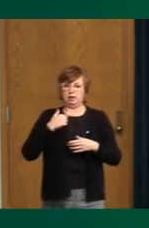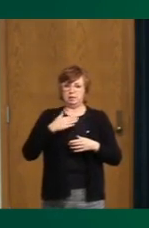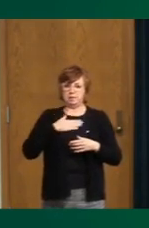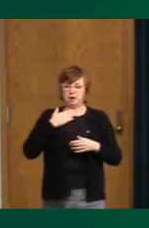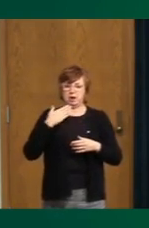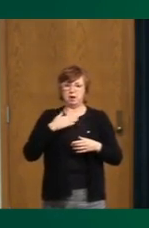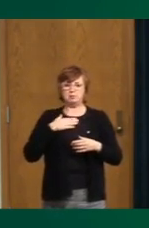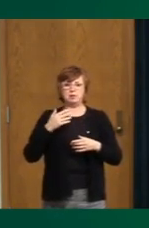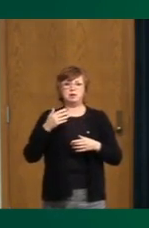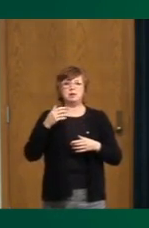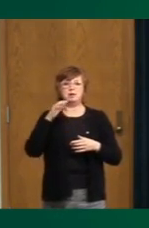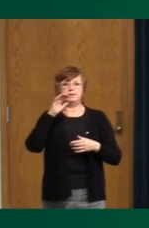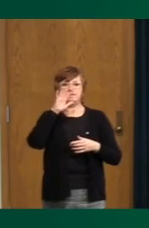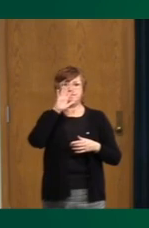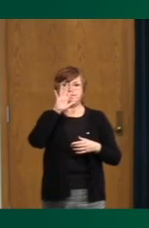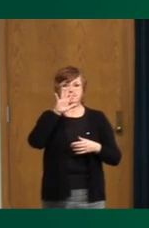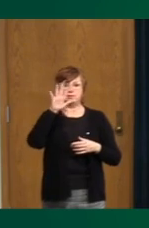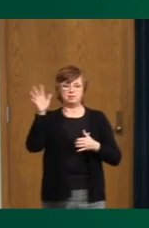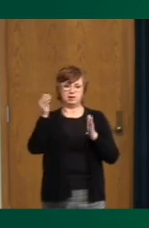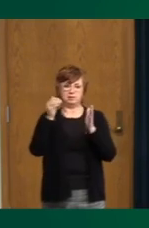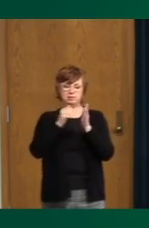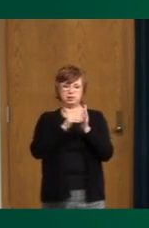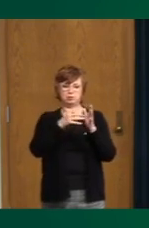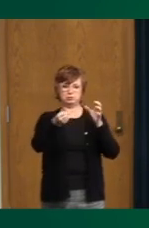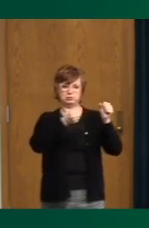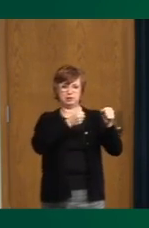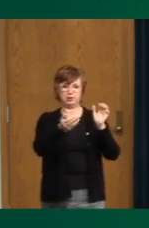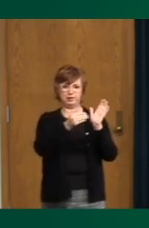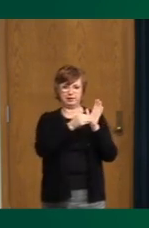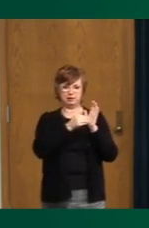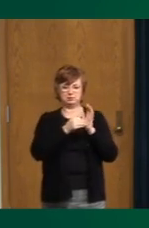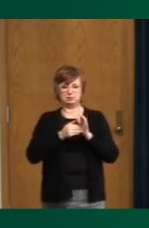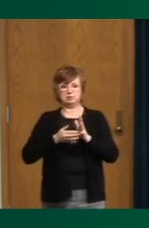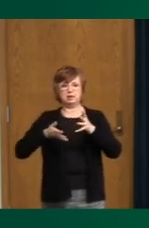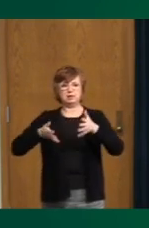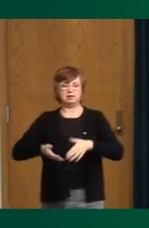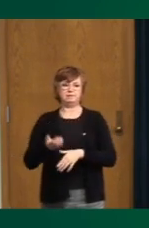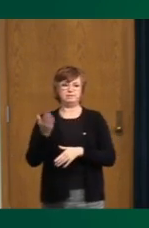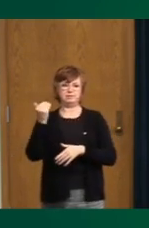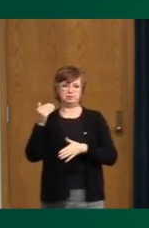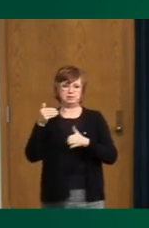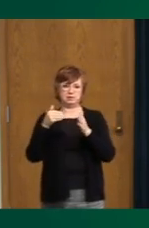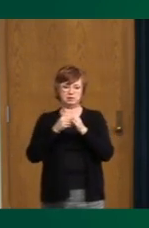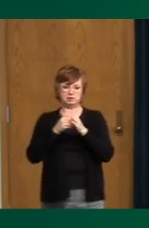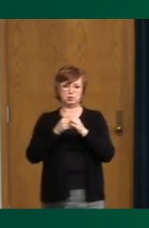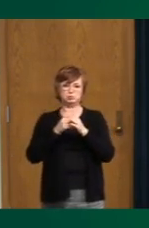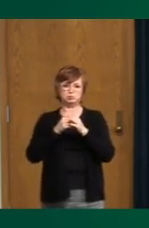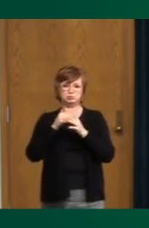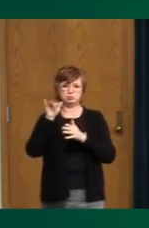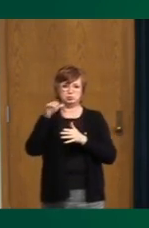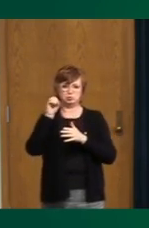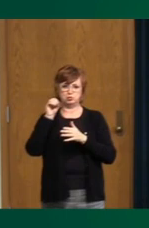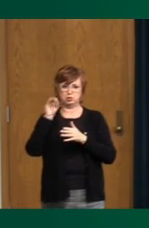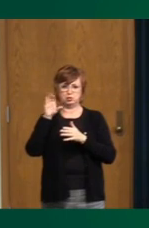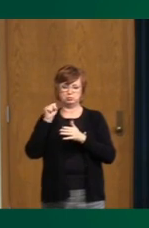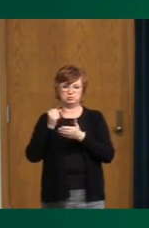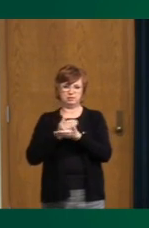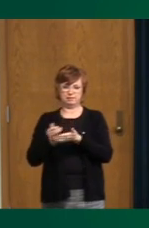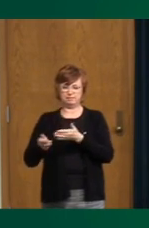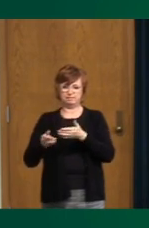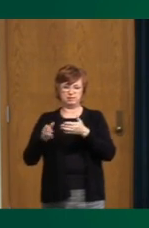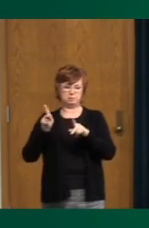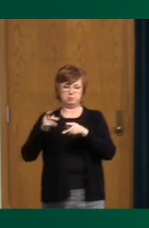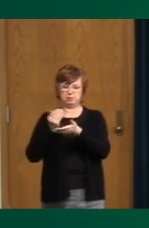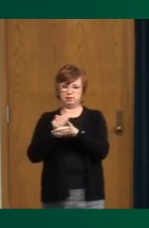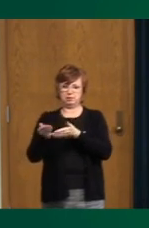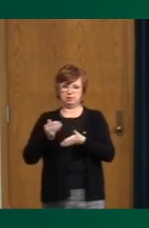about 55,000 of those jobs here in the province, leaving us about 15,000 jobs short of where we were pre-COVID.